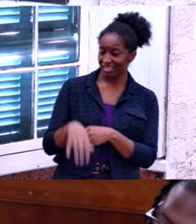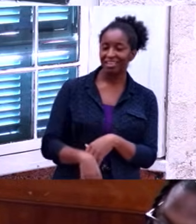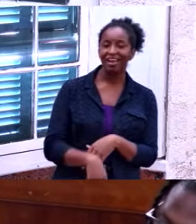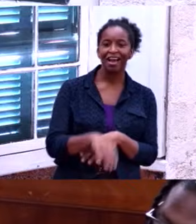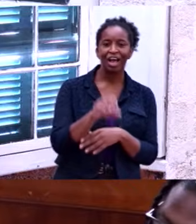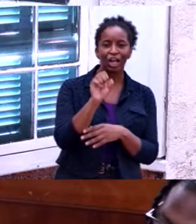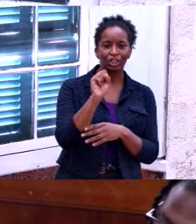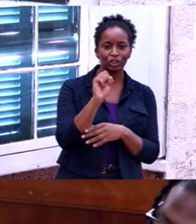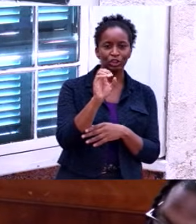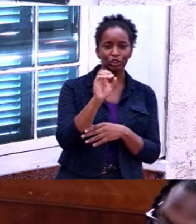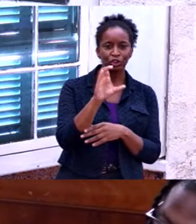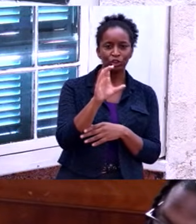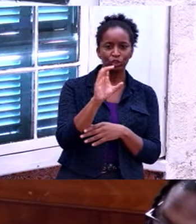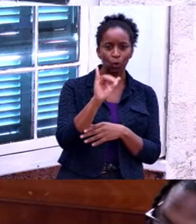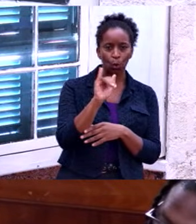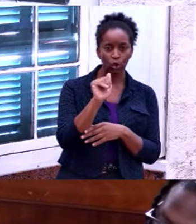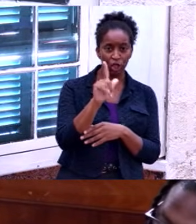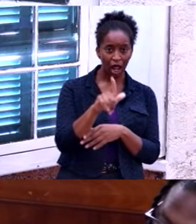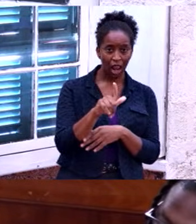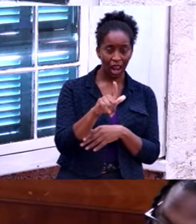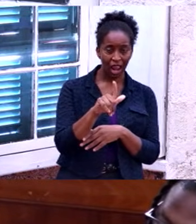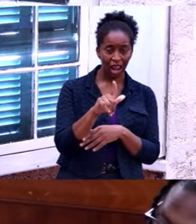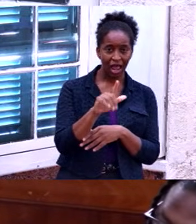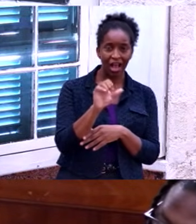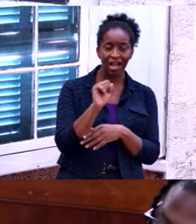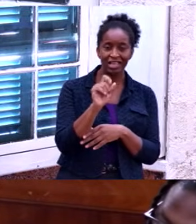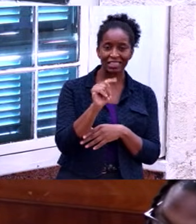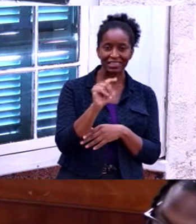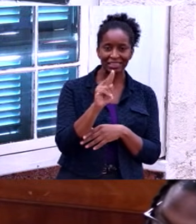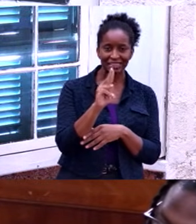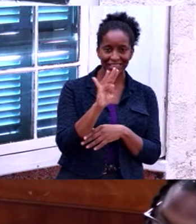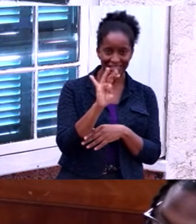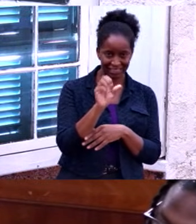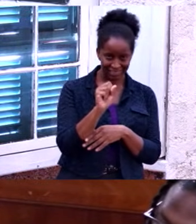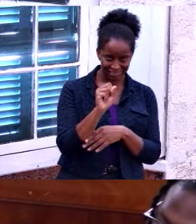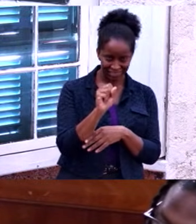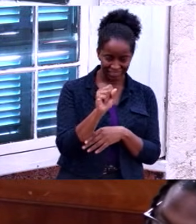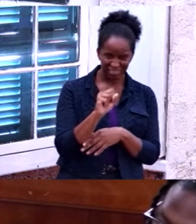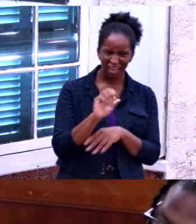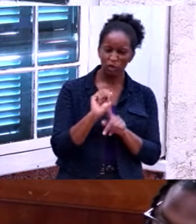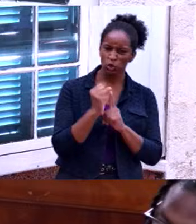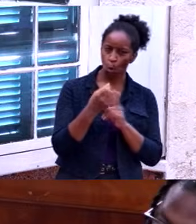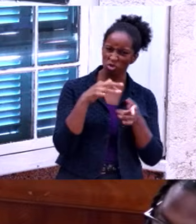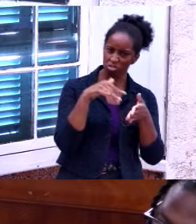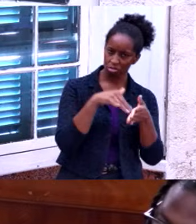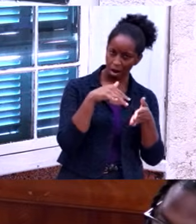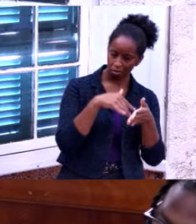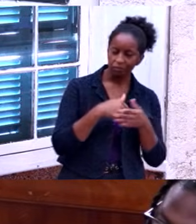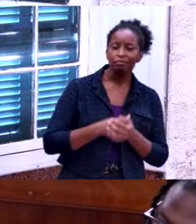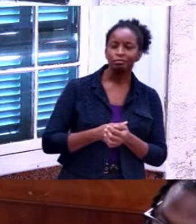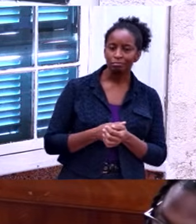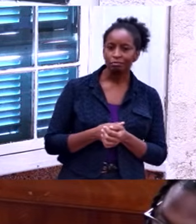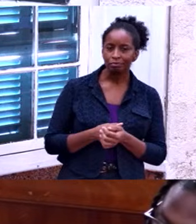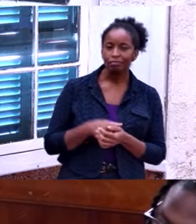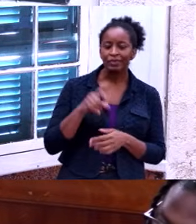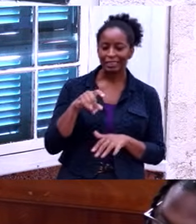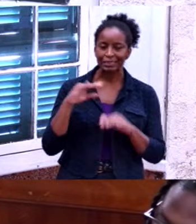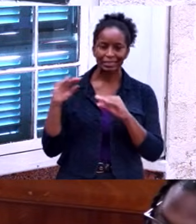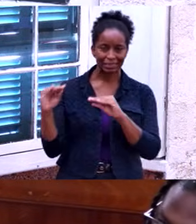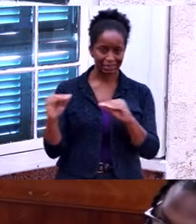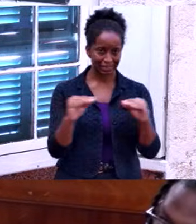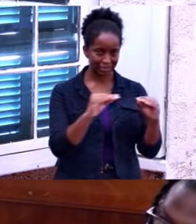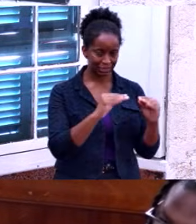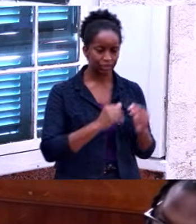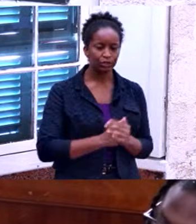And you're going to hear that from people who do not understand these things. A republic